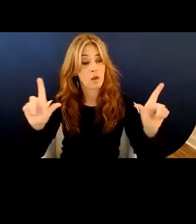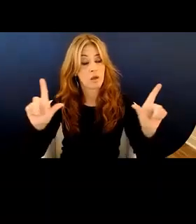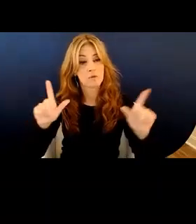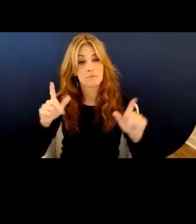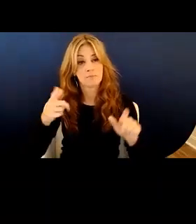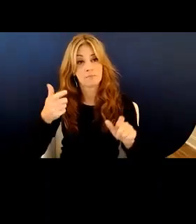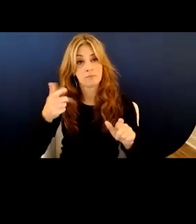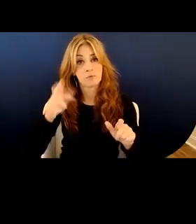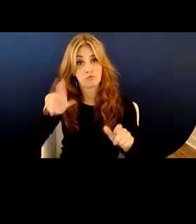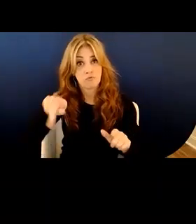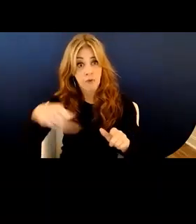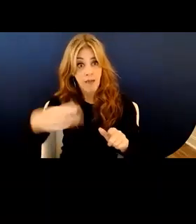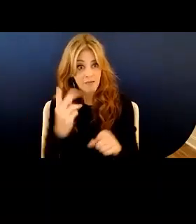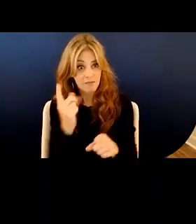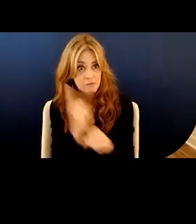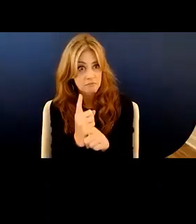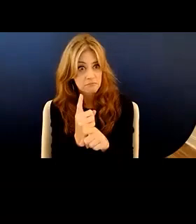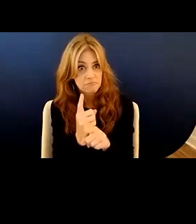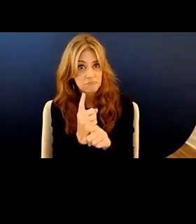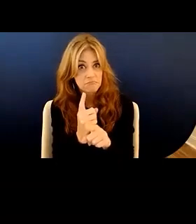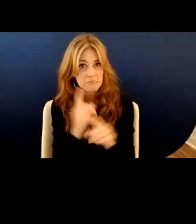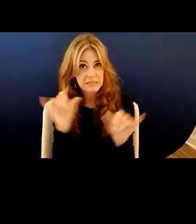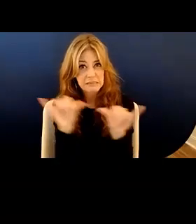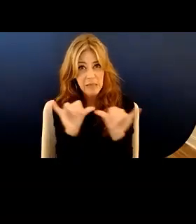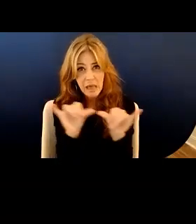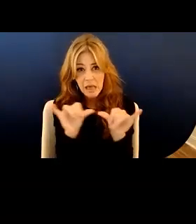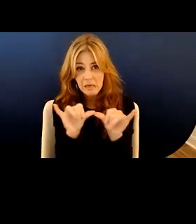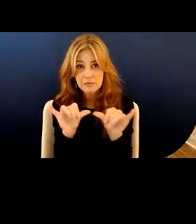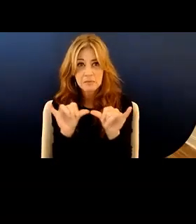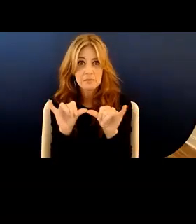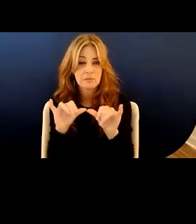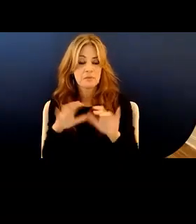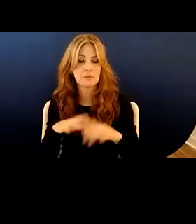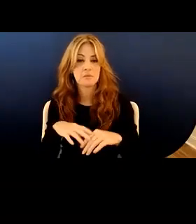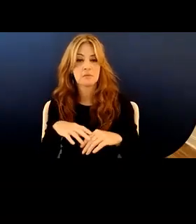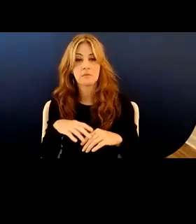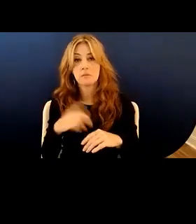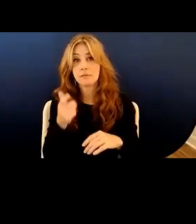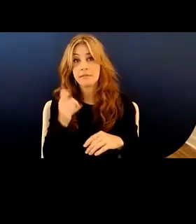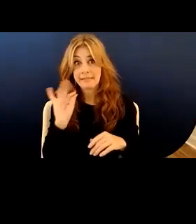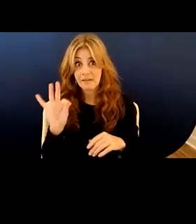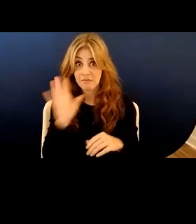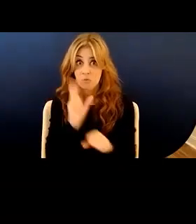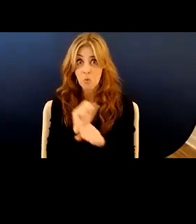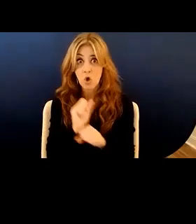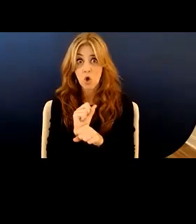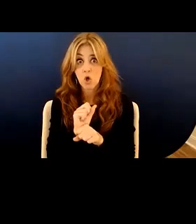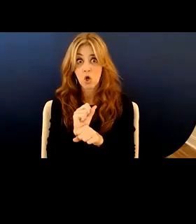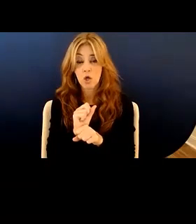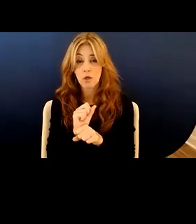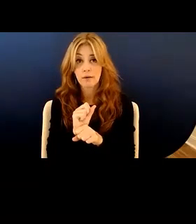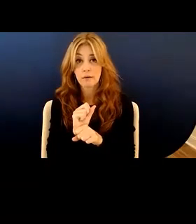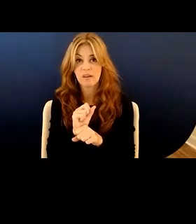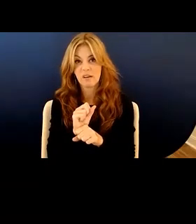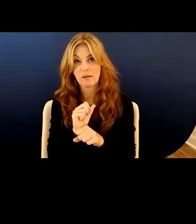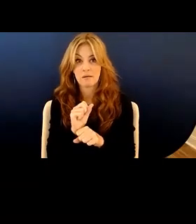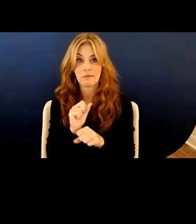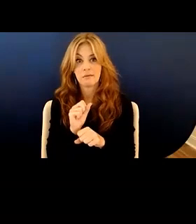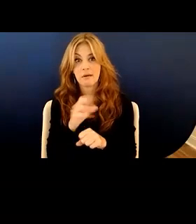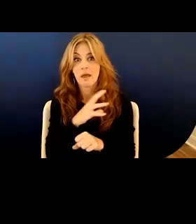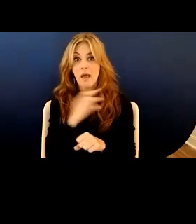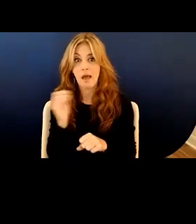full size? Again, big images. Is the GIF GIFing? The GIF is GIFing.